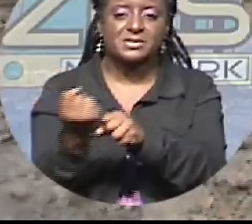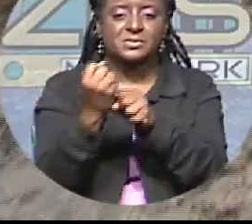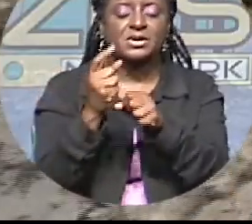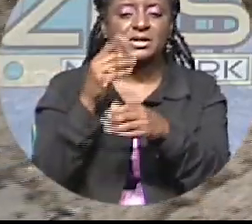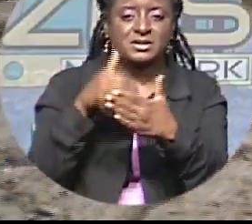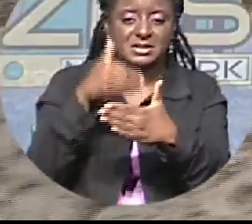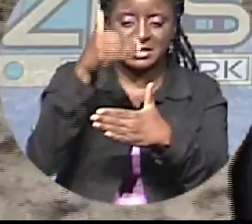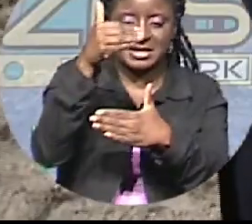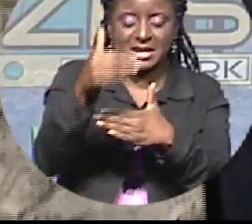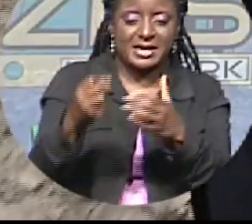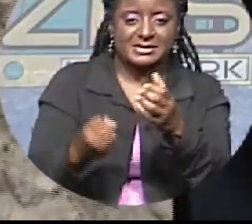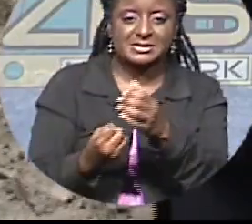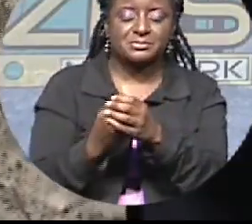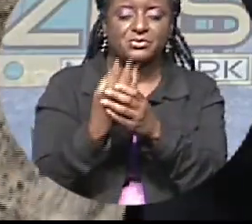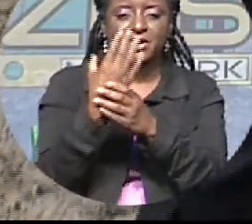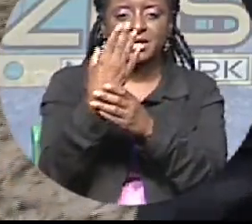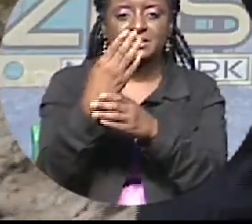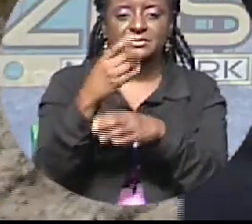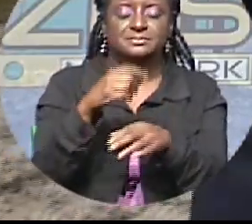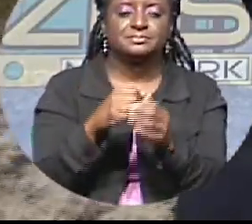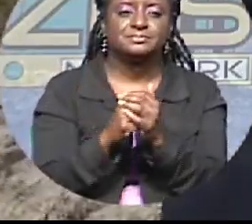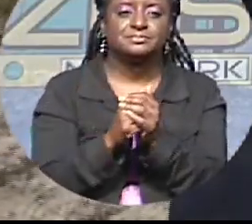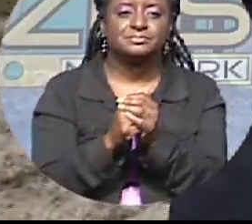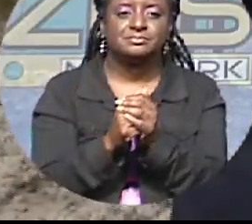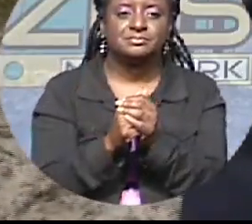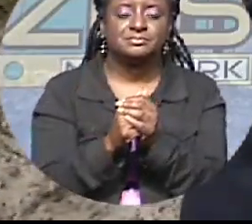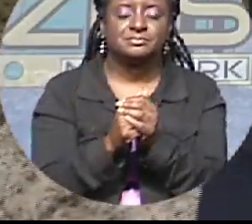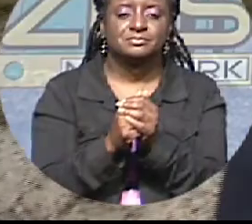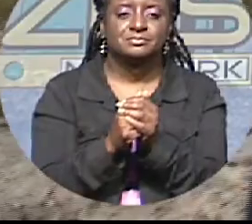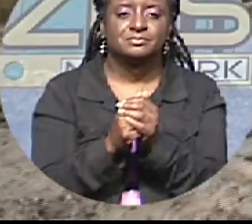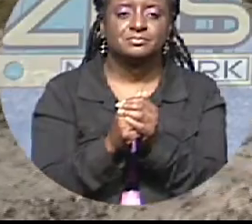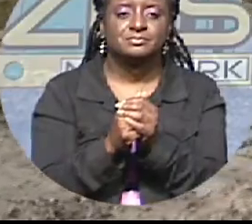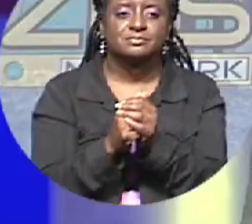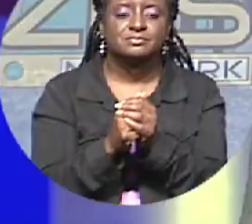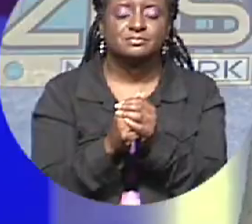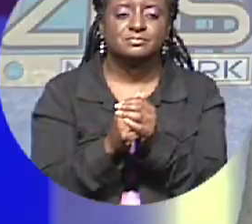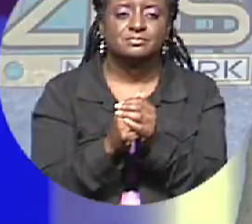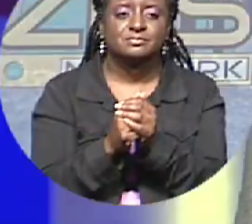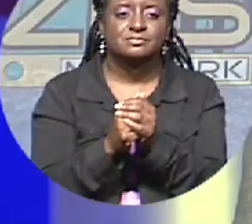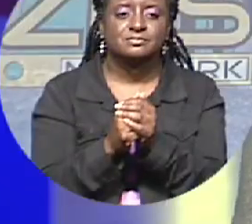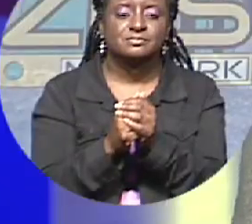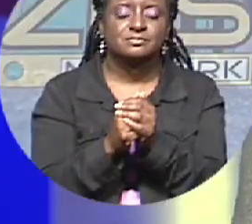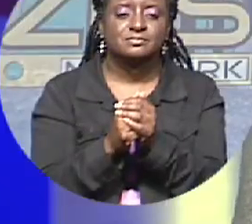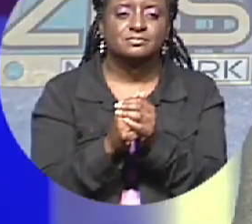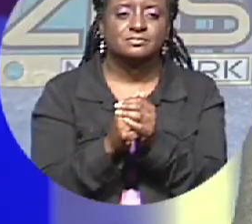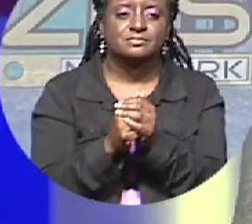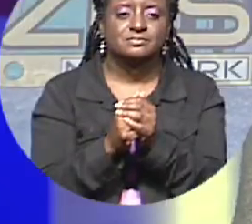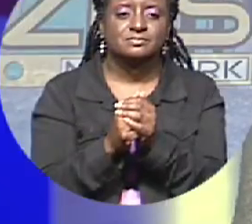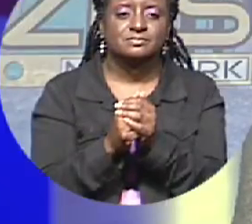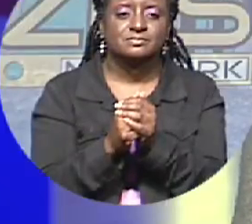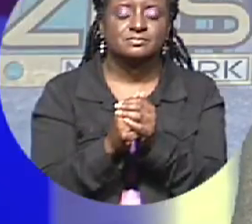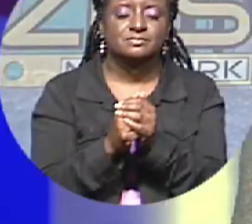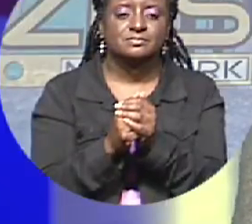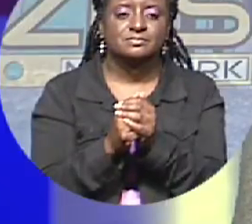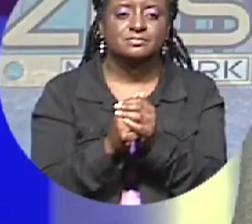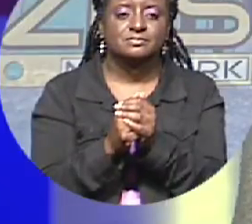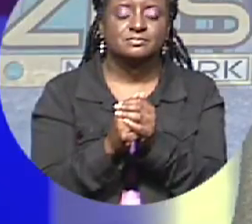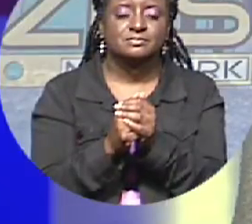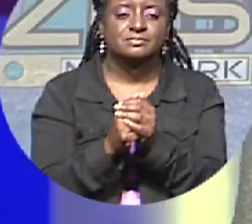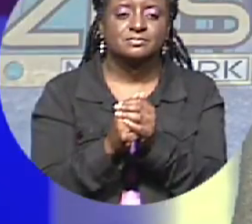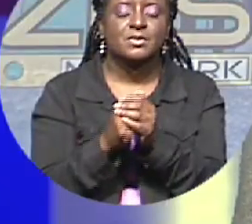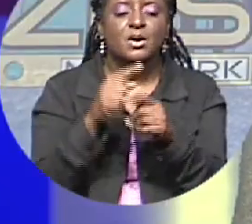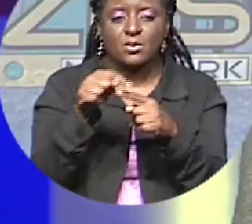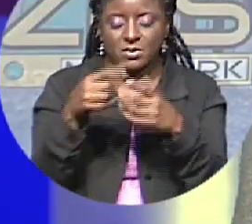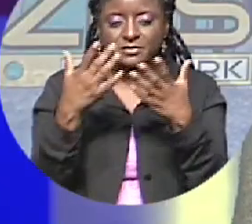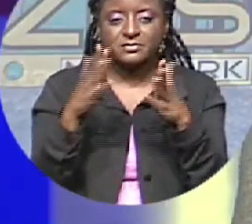spring. All sounds good. For ZNS Total Sports, I'm Charles Fisher. All right, thanks a lot, Charles. Now, once completed,